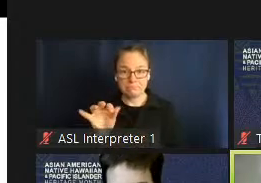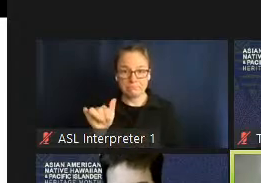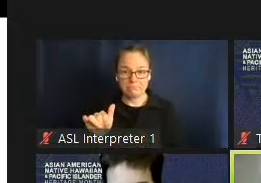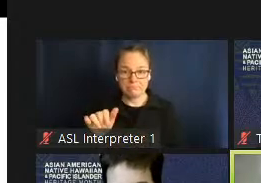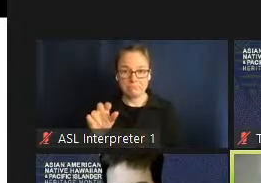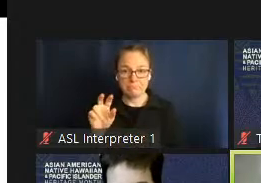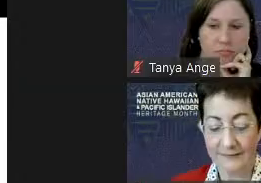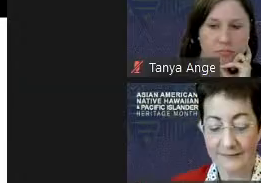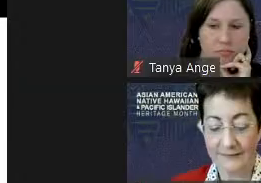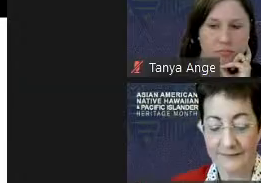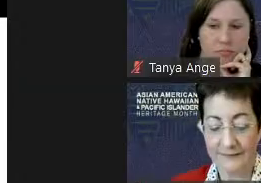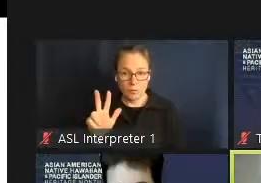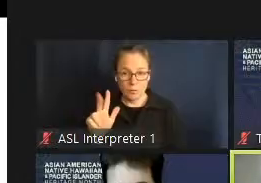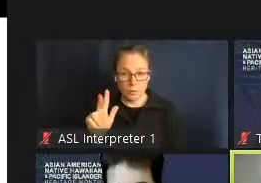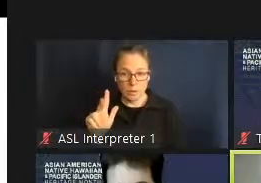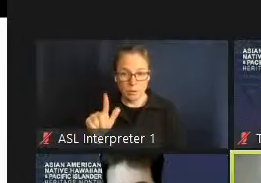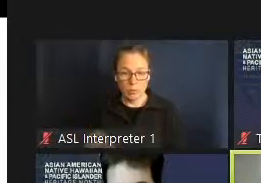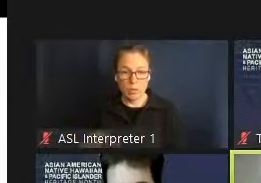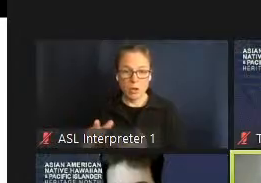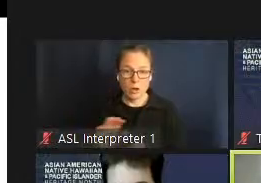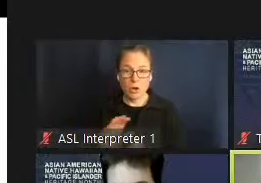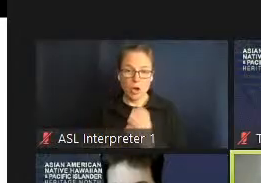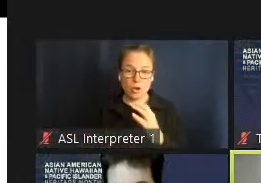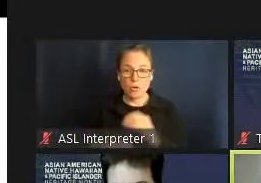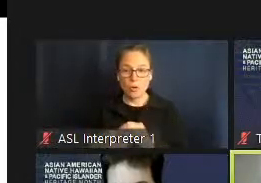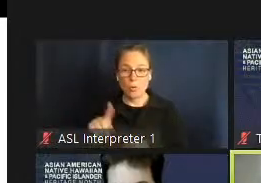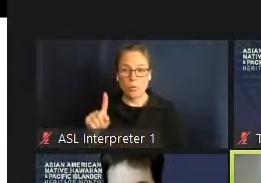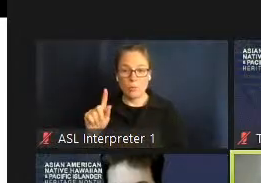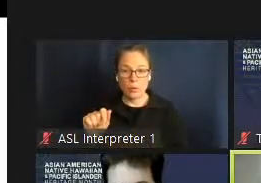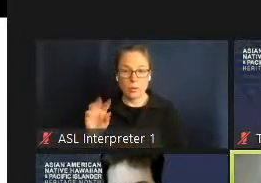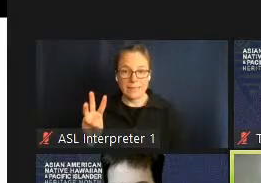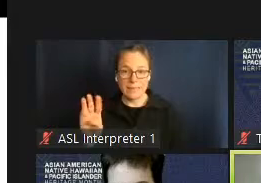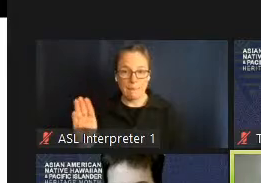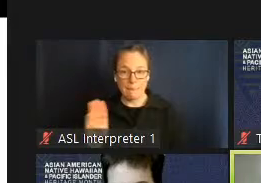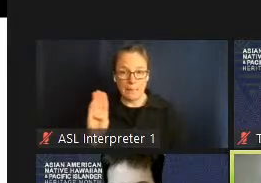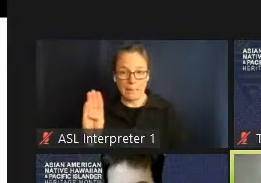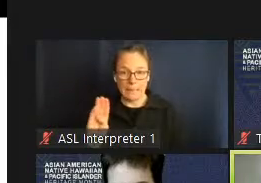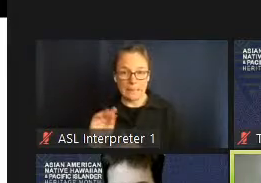a total of $1.6 billion.